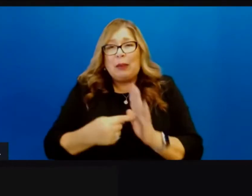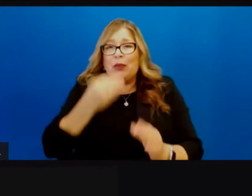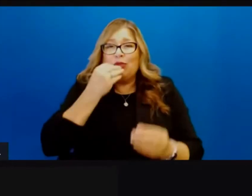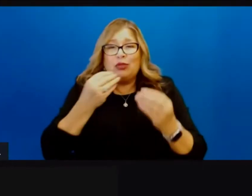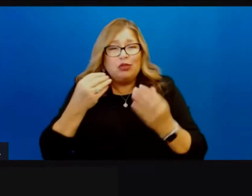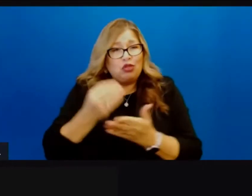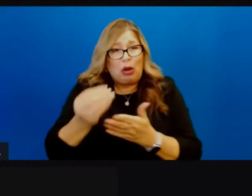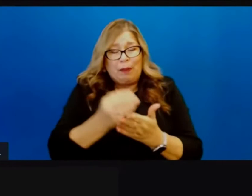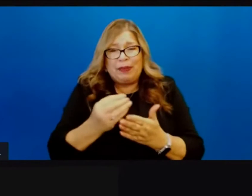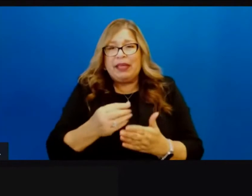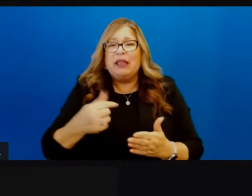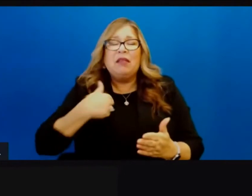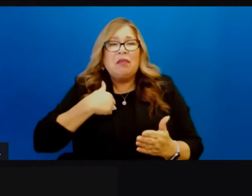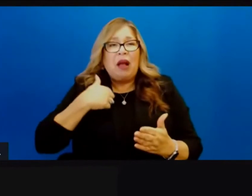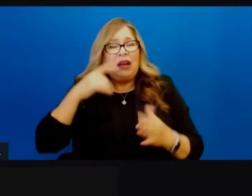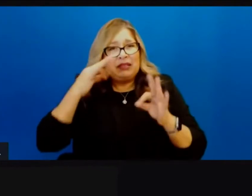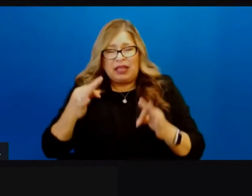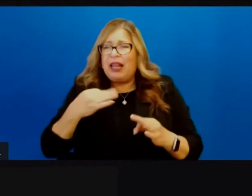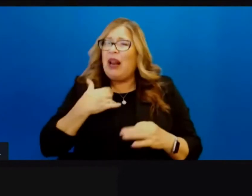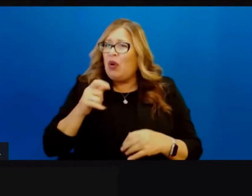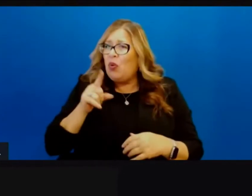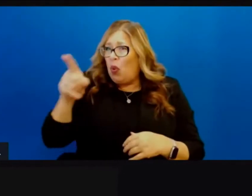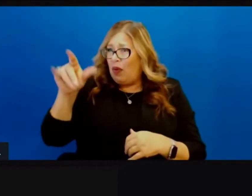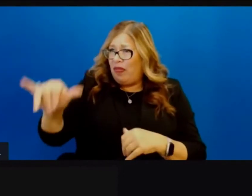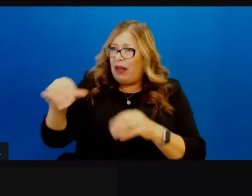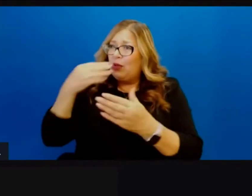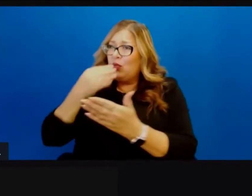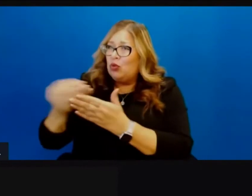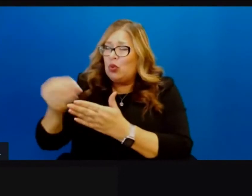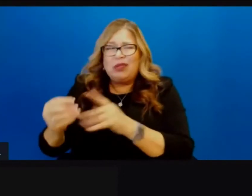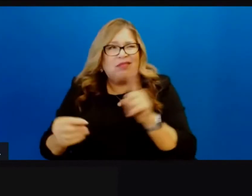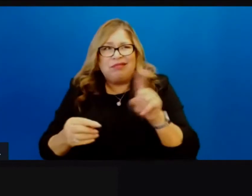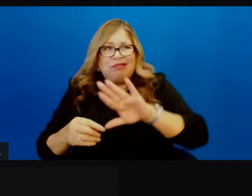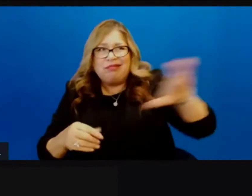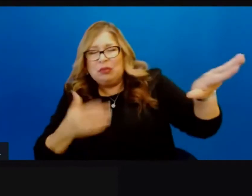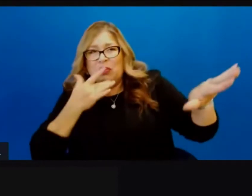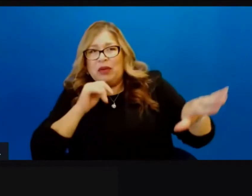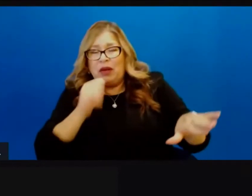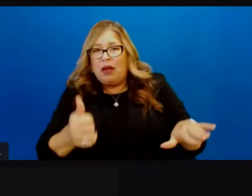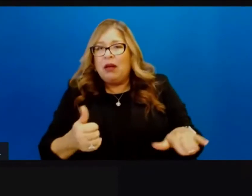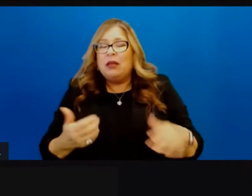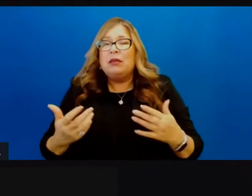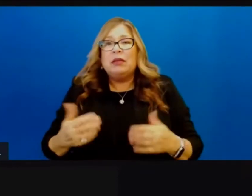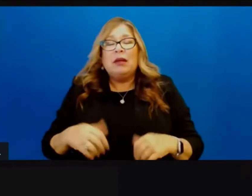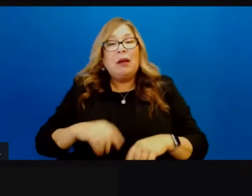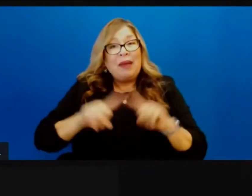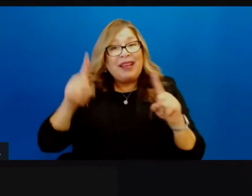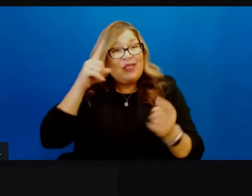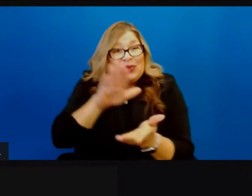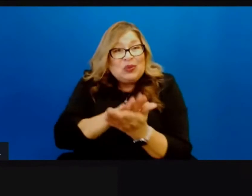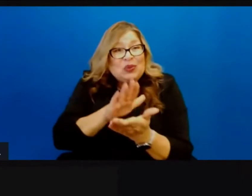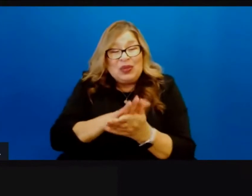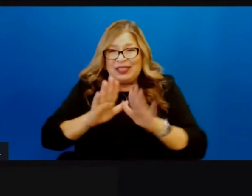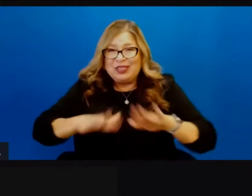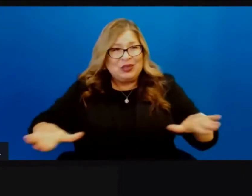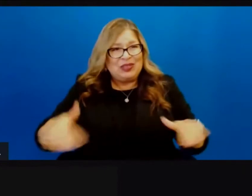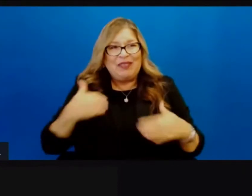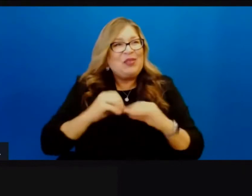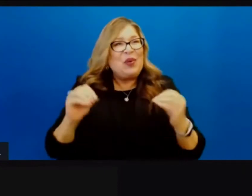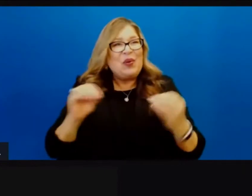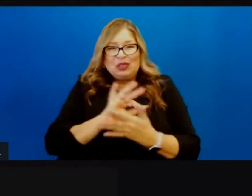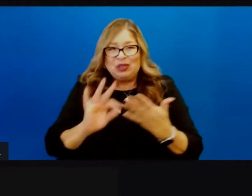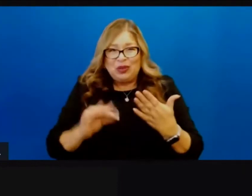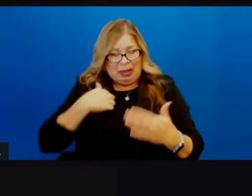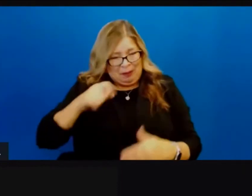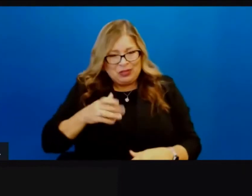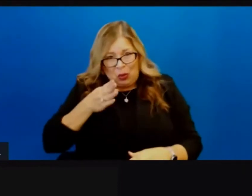number of factors. Many families and young students don't have a choice. They go to school because that's the school in their neighborhood. That's the